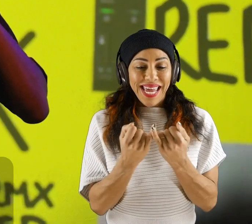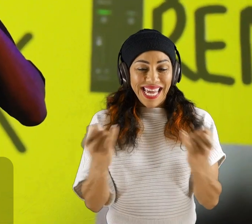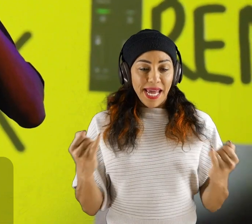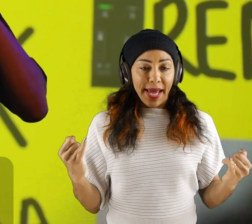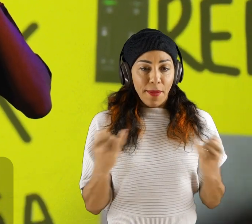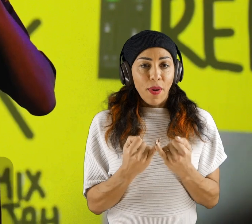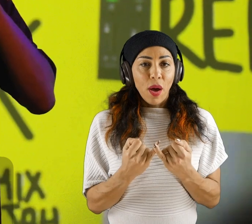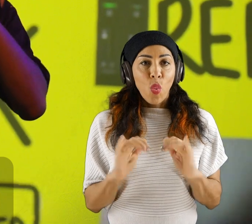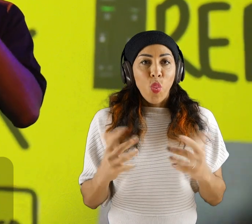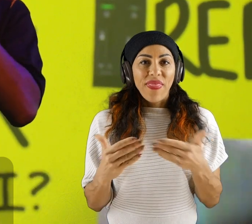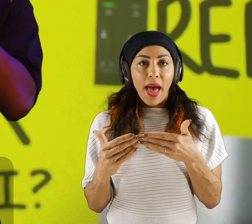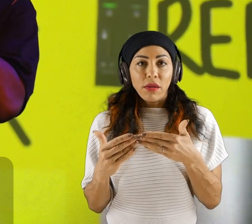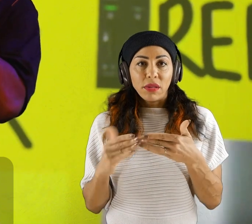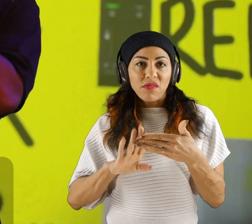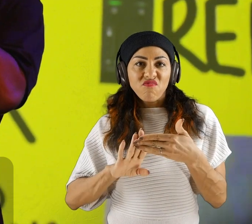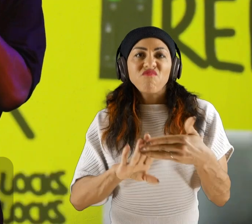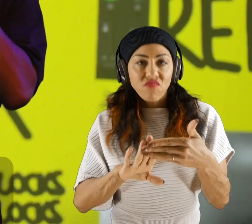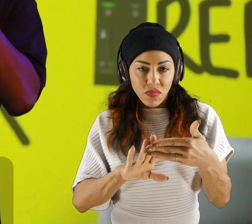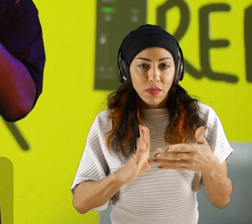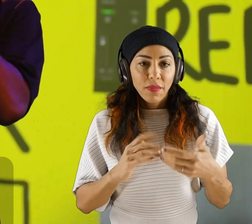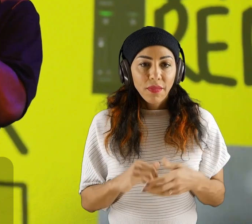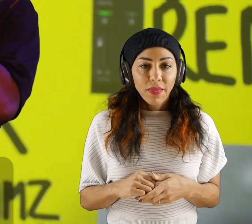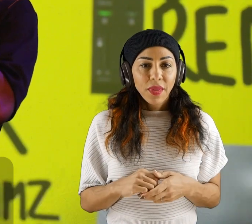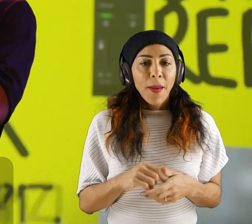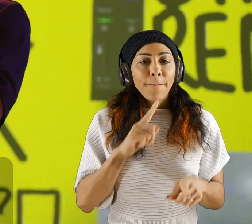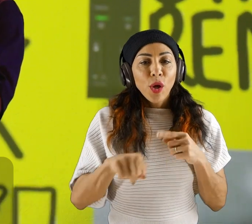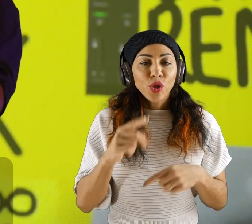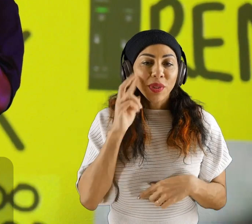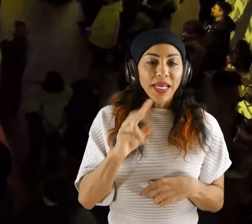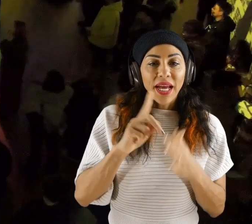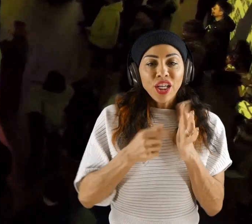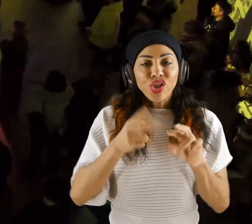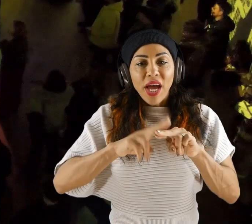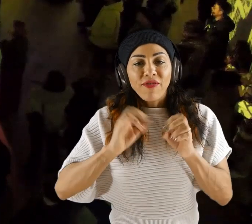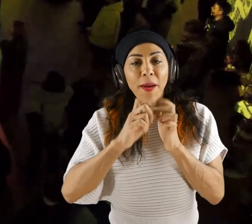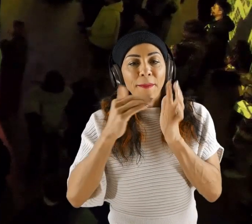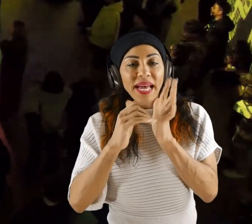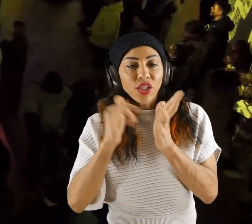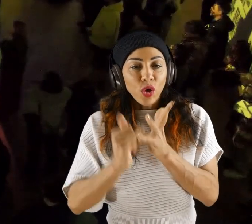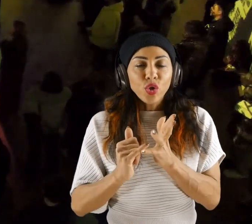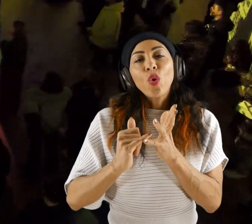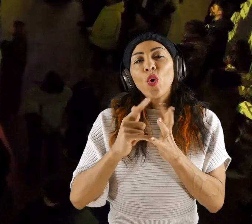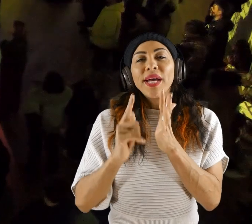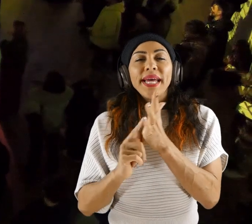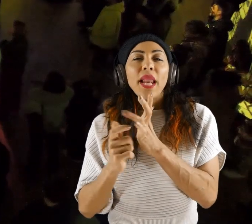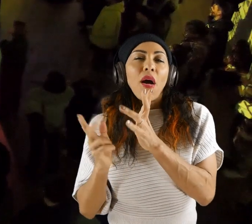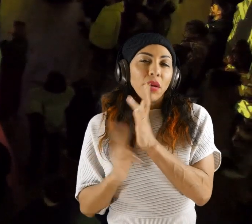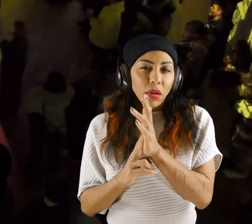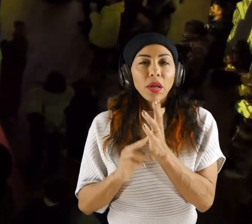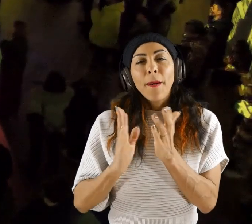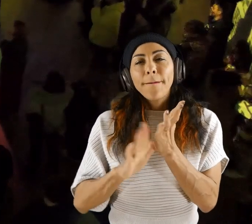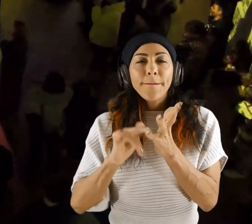the final boss, like Jeff Bezos or Elon Musk or something. But actually, it goes all the way down